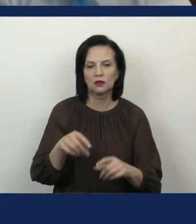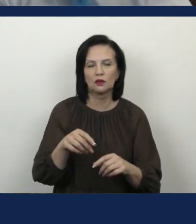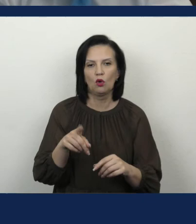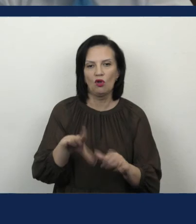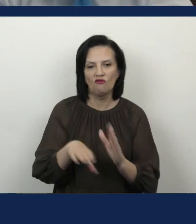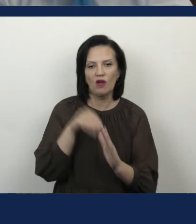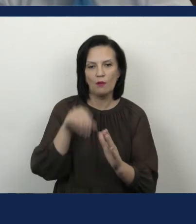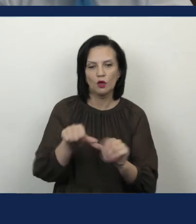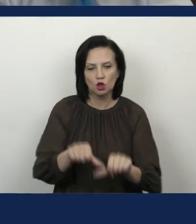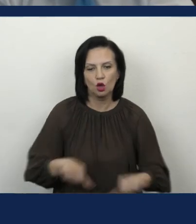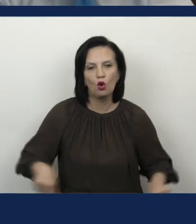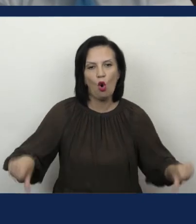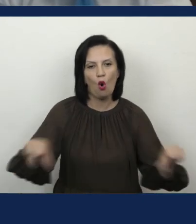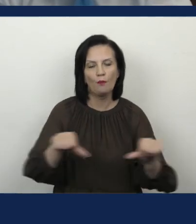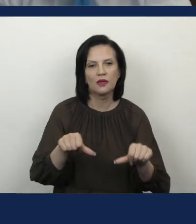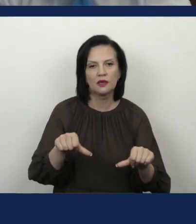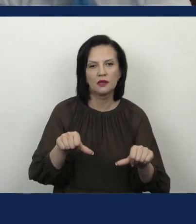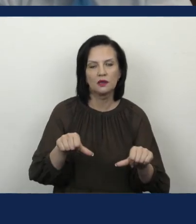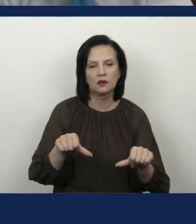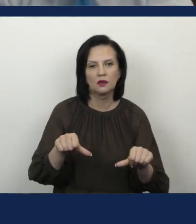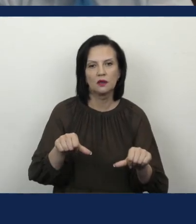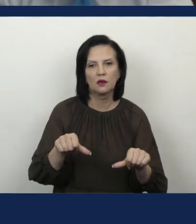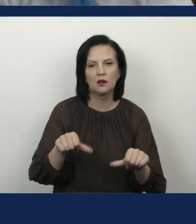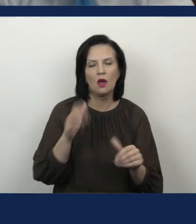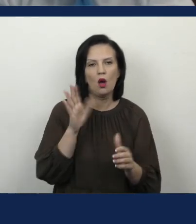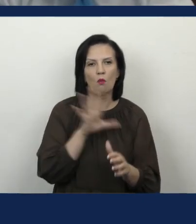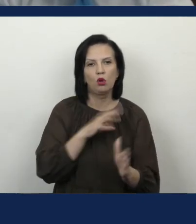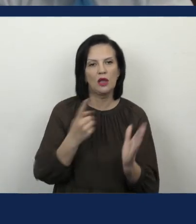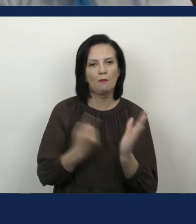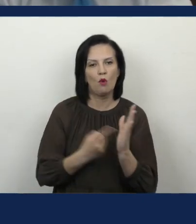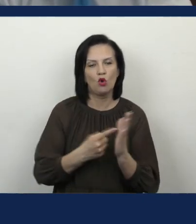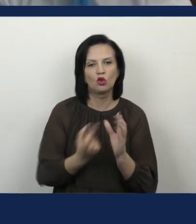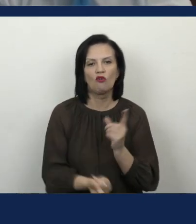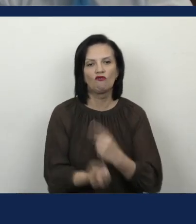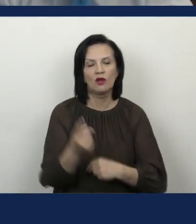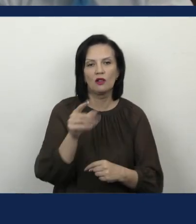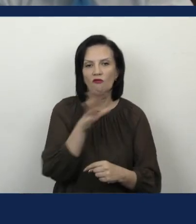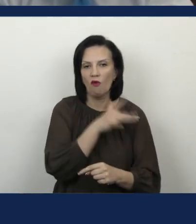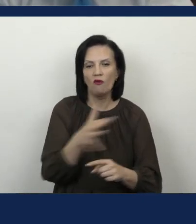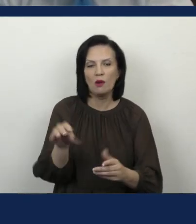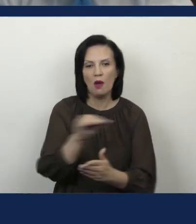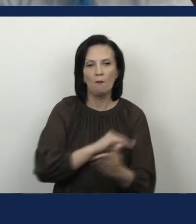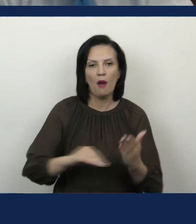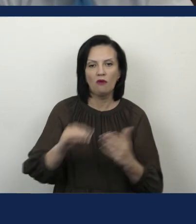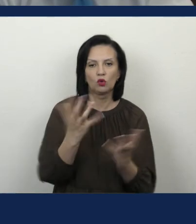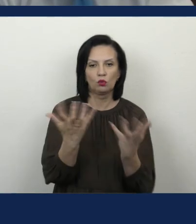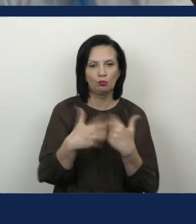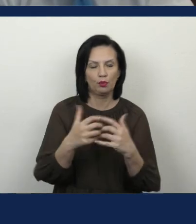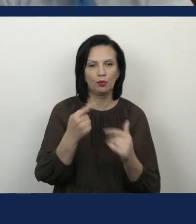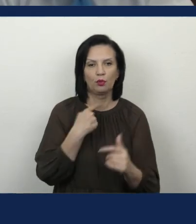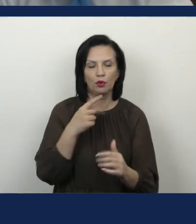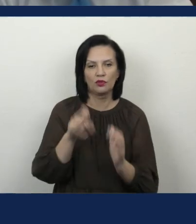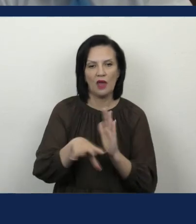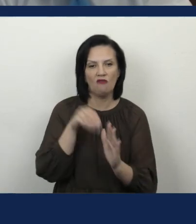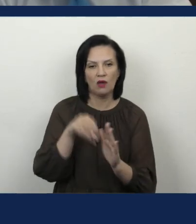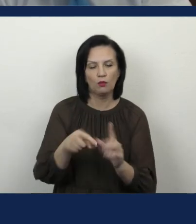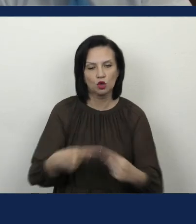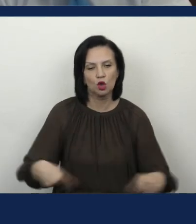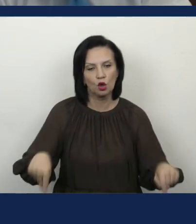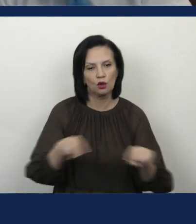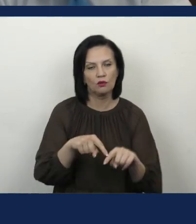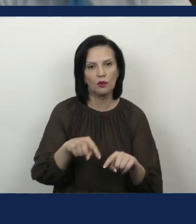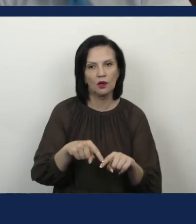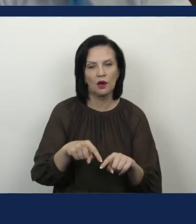the resolutions of the District Election Commission were motivated by the fact that during the recalculation of the